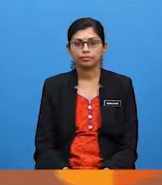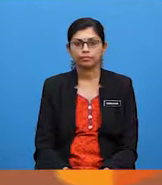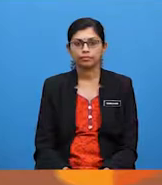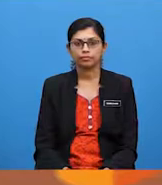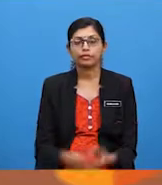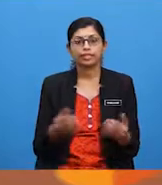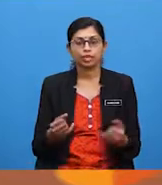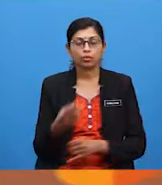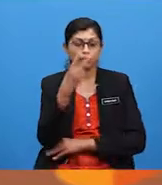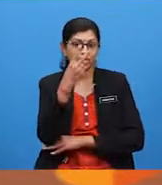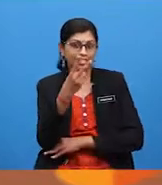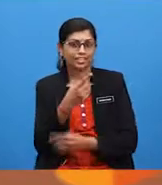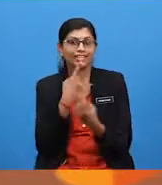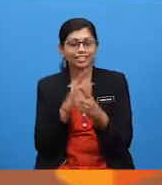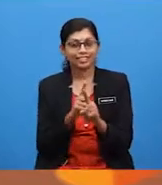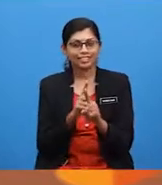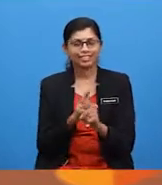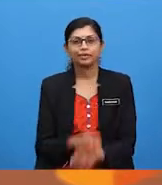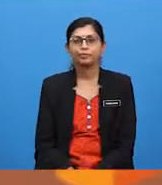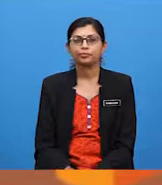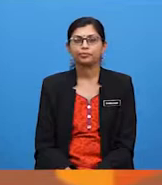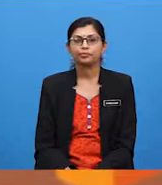let's check our answers.